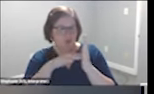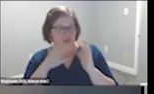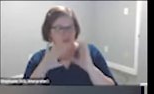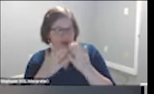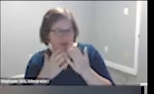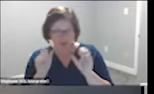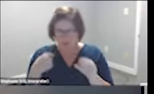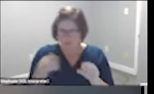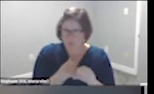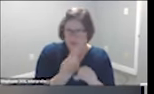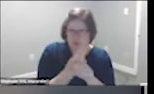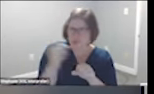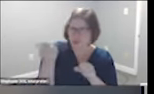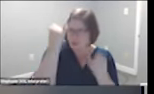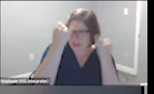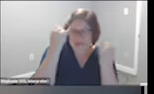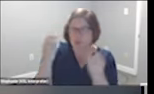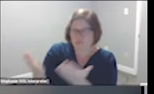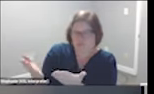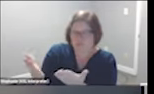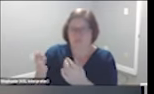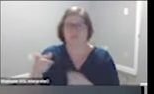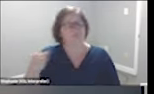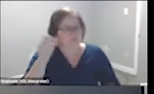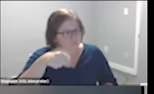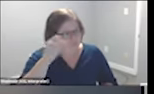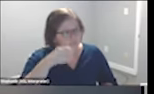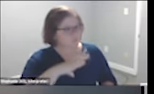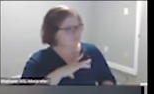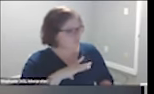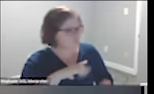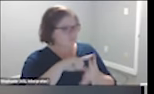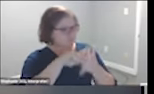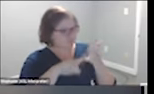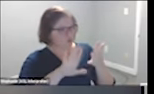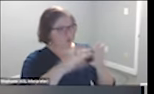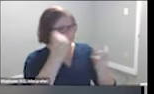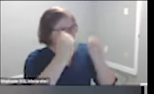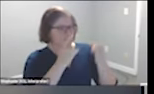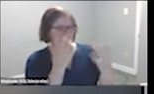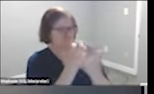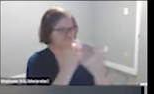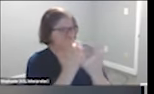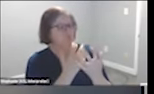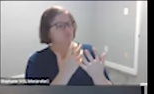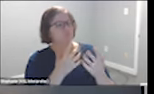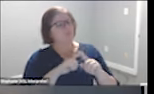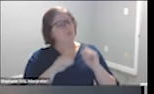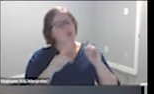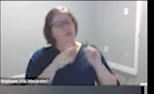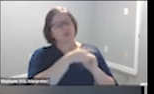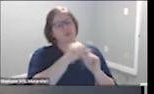Zoom? Any other ideas for us? Yeah, so those are some great ideas. I would say very generally reach out